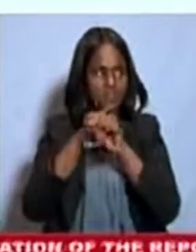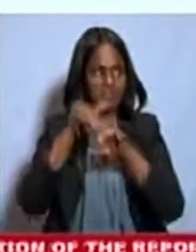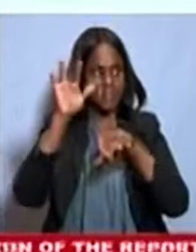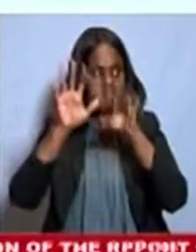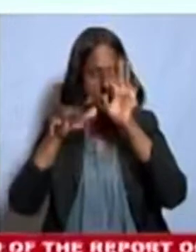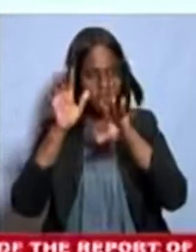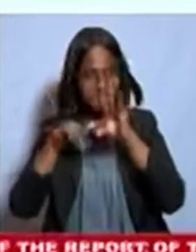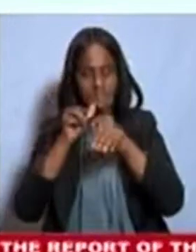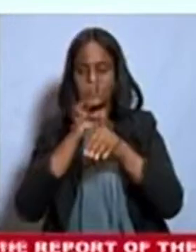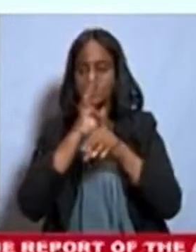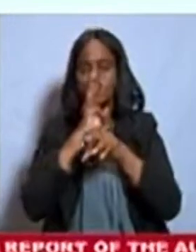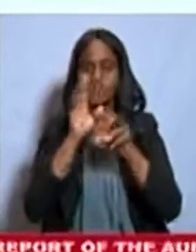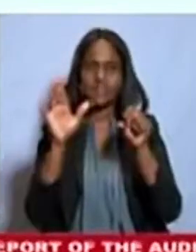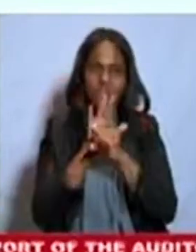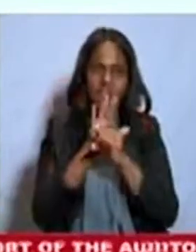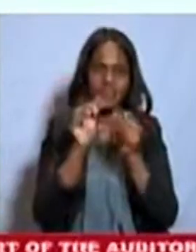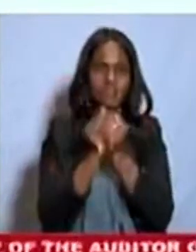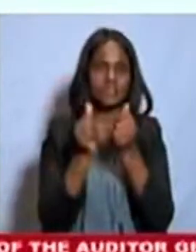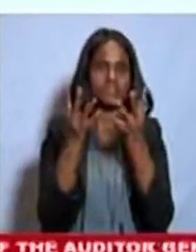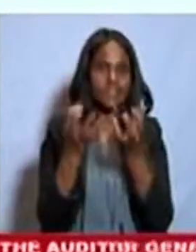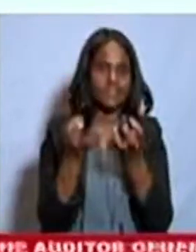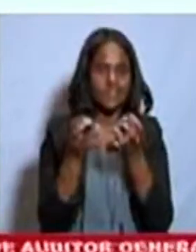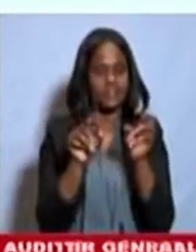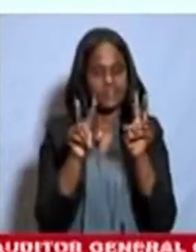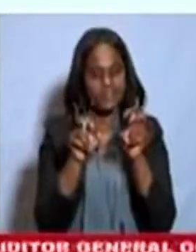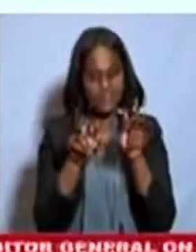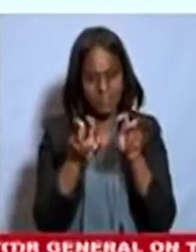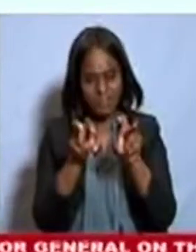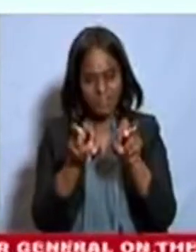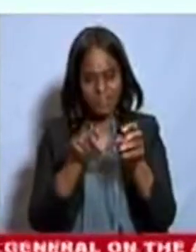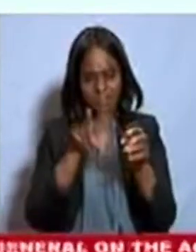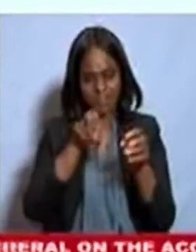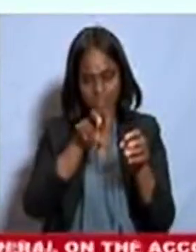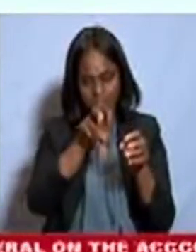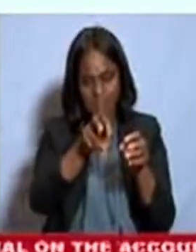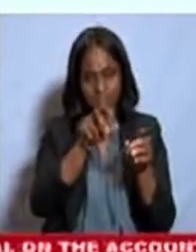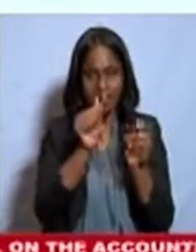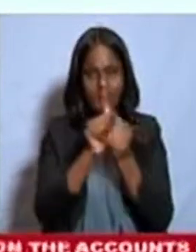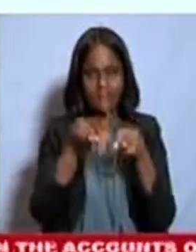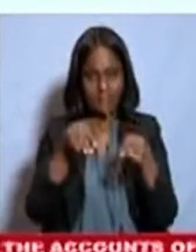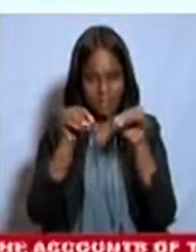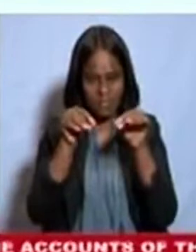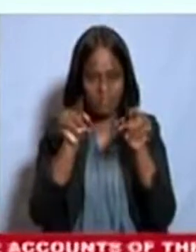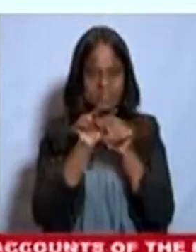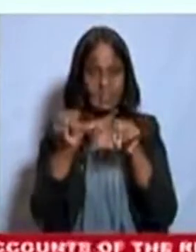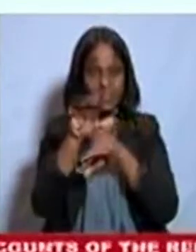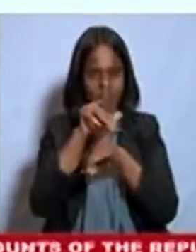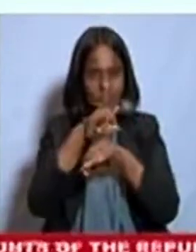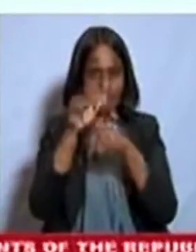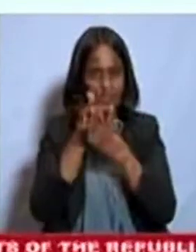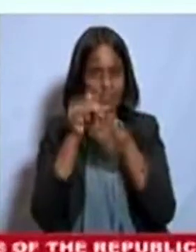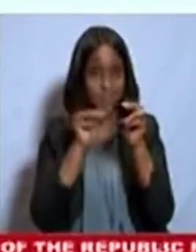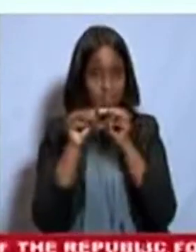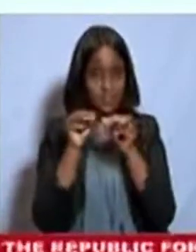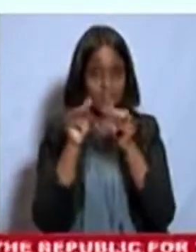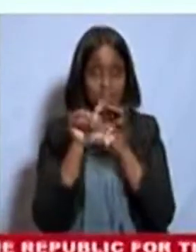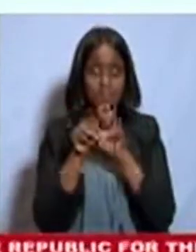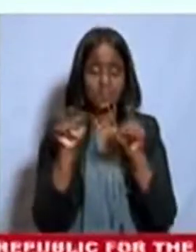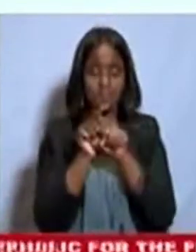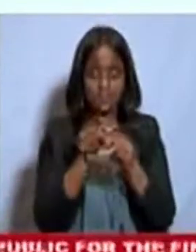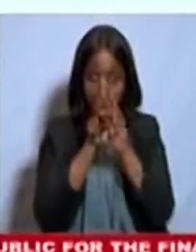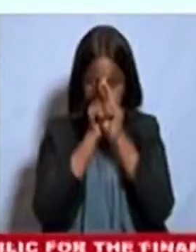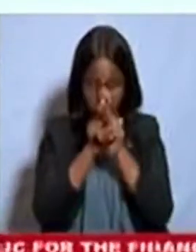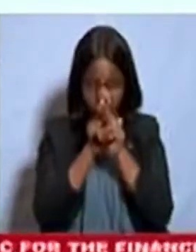patterns, floods and droughts, pests and soil quality, and overall crop management. In this respect,